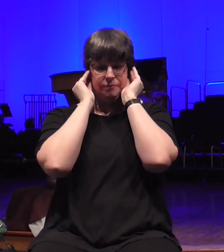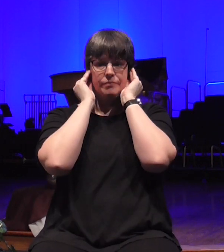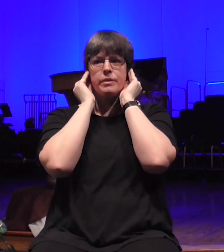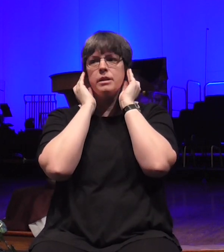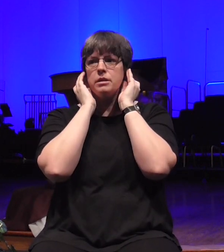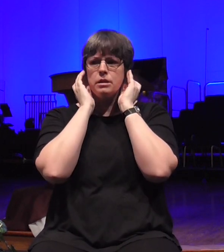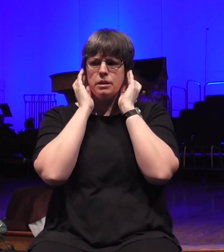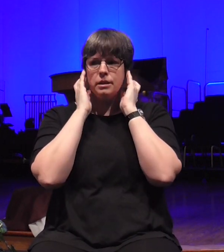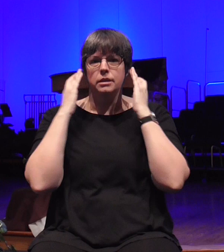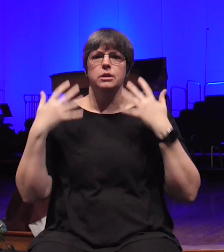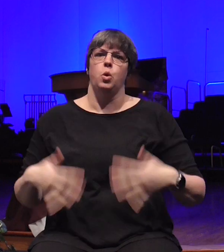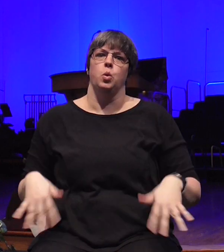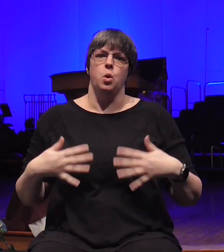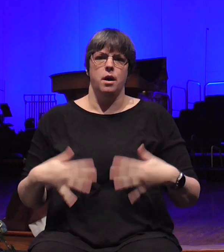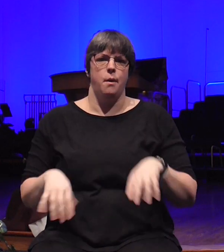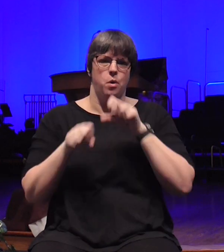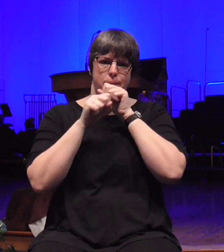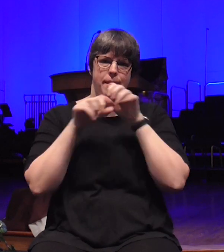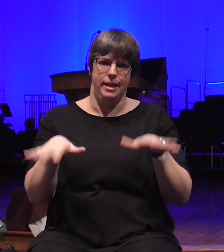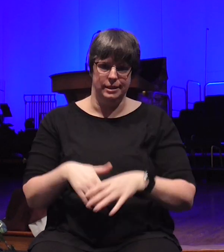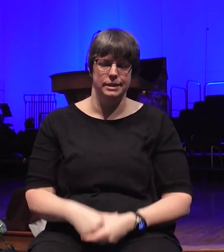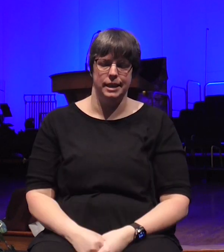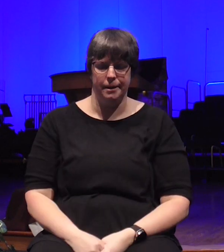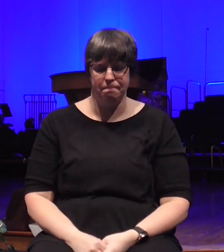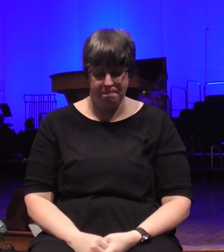all. You're a blessing, and thanks for all you are and do.